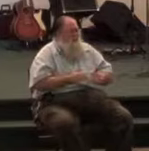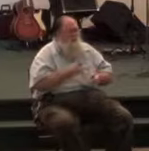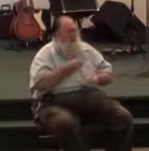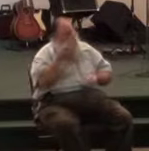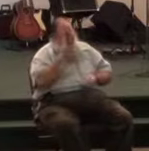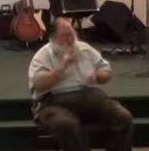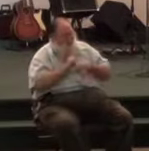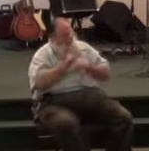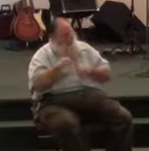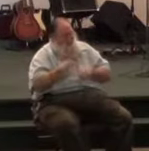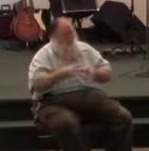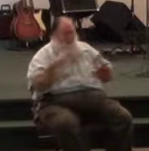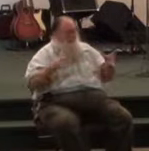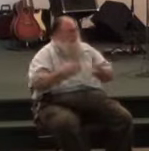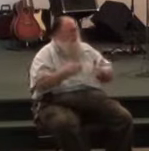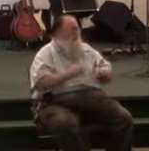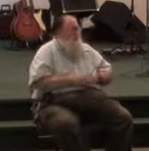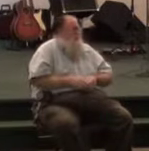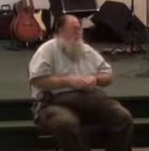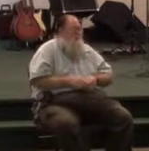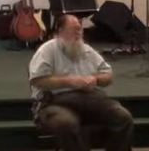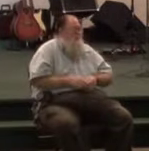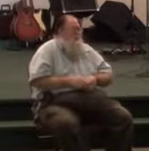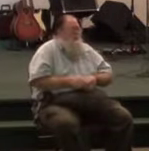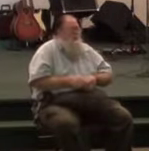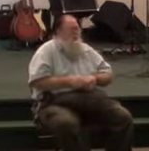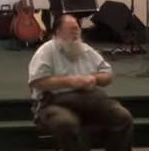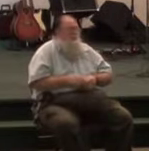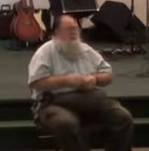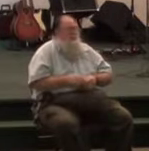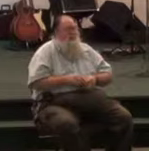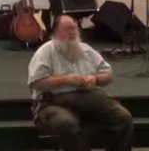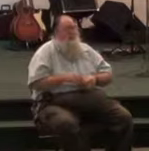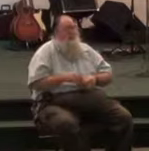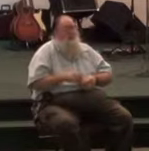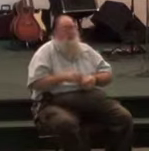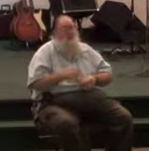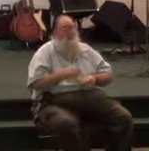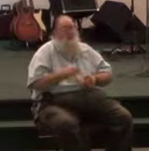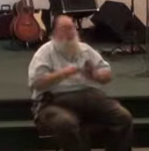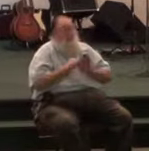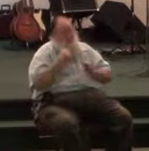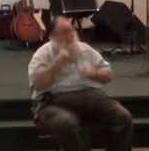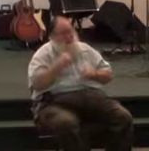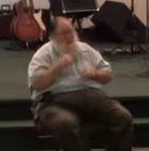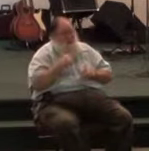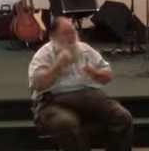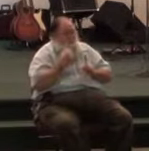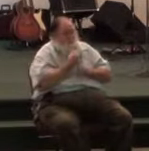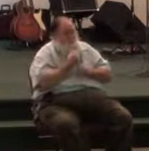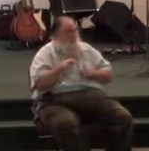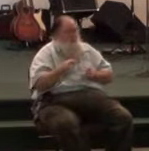him in a mighty way. It says that once he began to preach. Jesus didn't say time